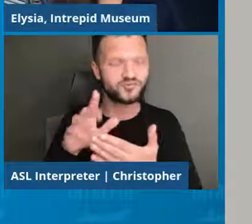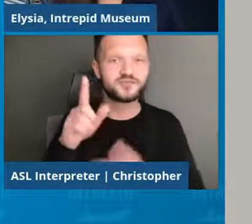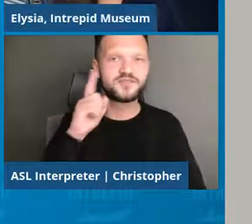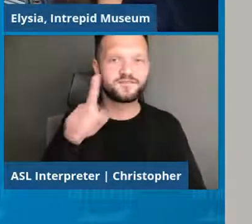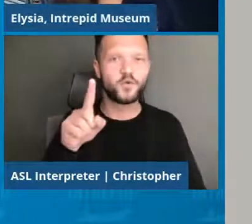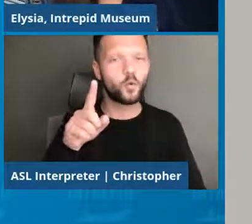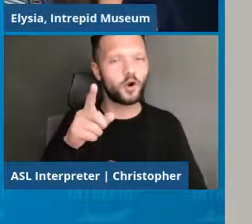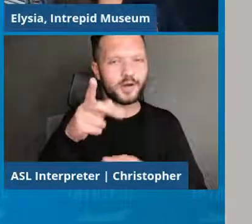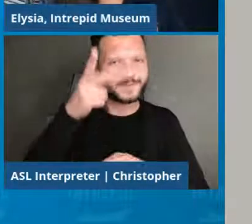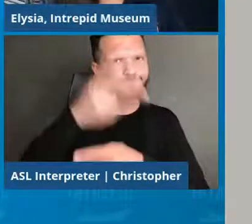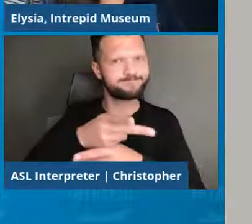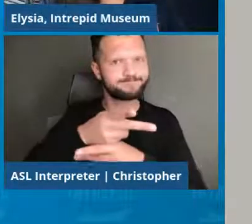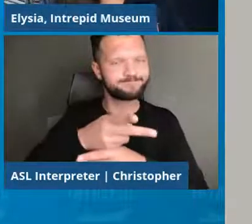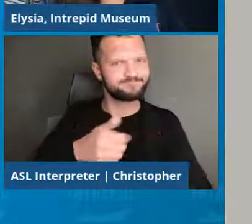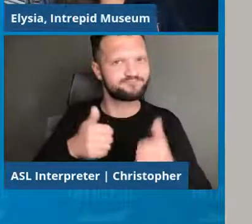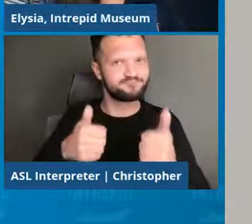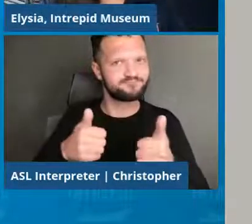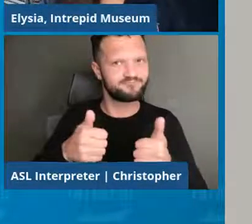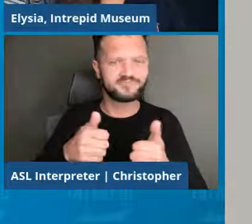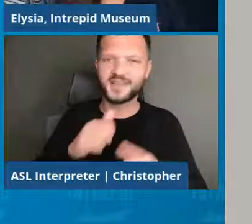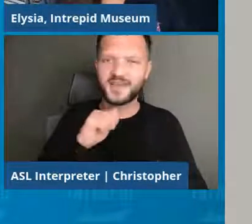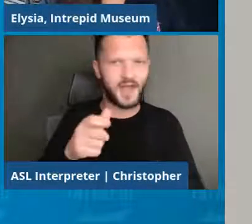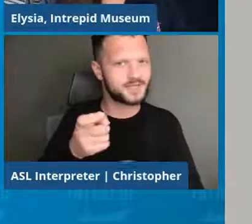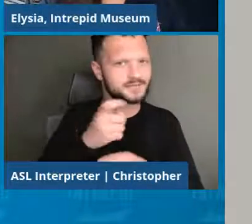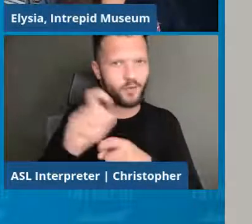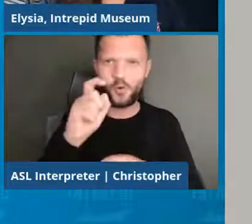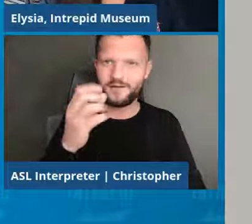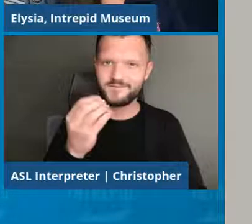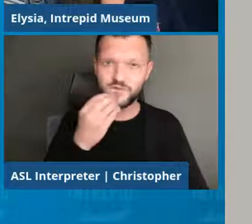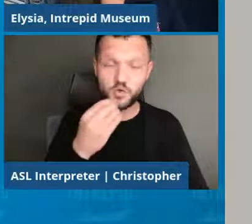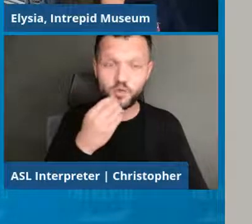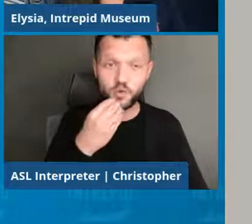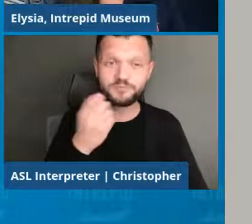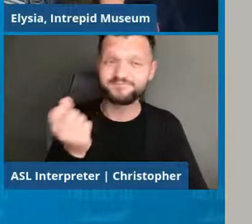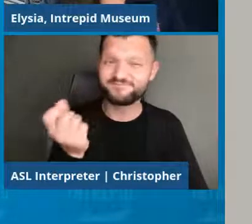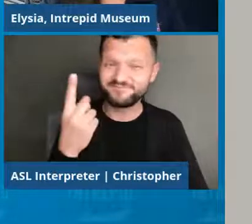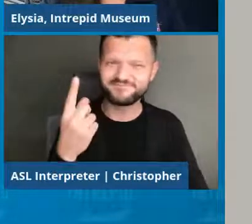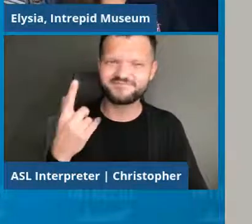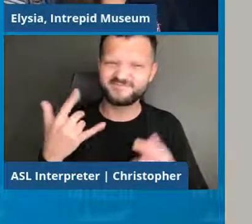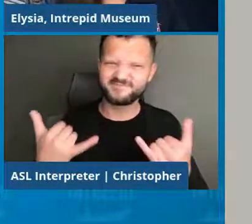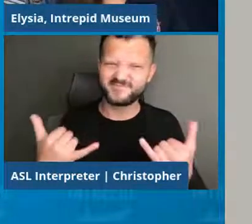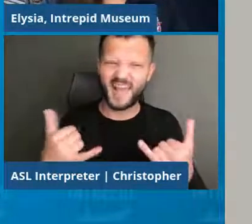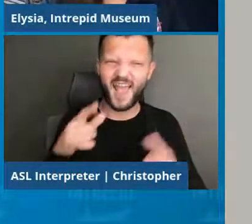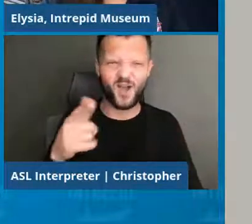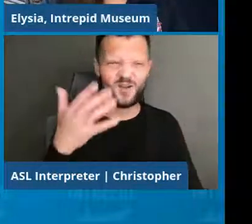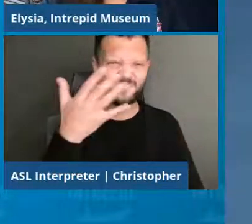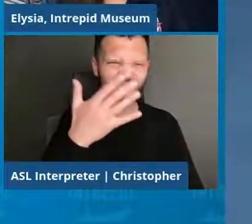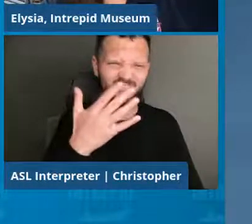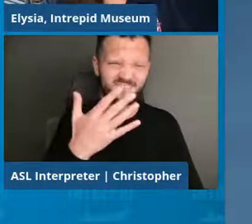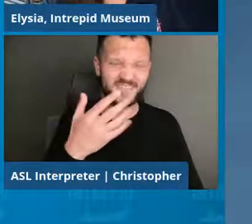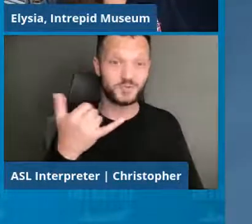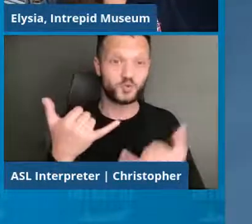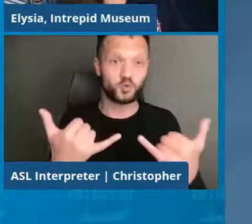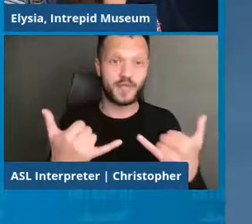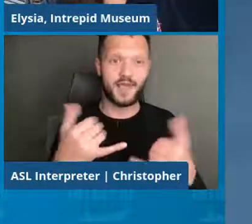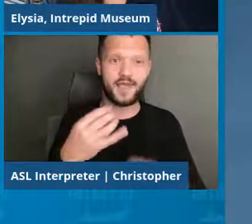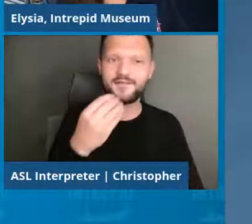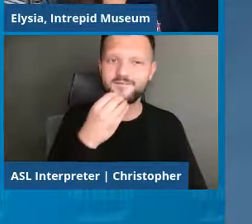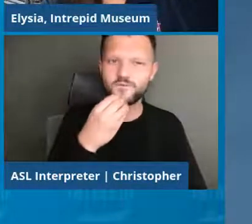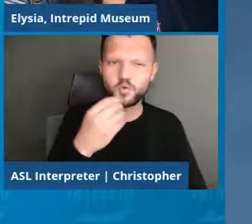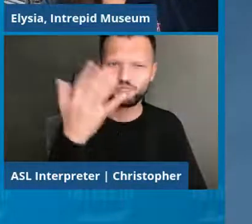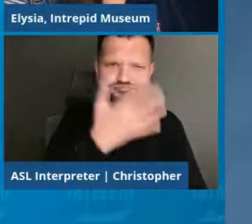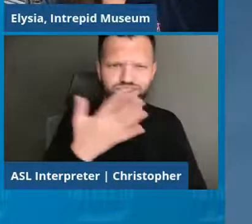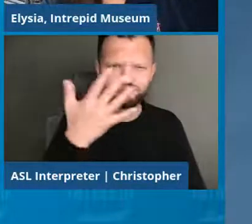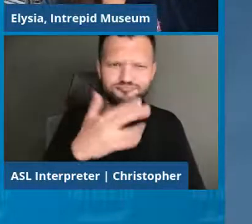shuttle missions, and actually largely through today, the food does look a little bit more normal. Here we can see a